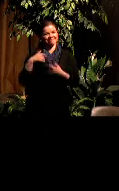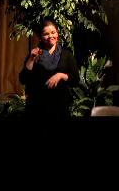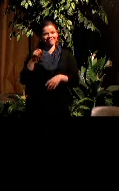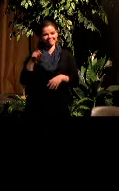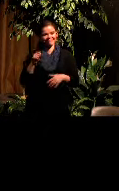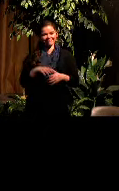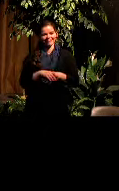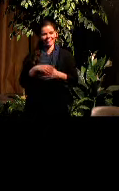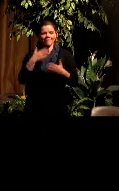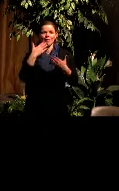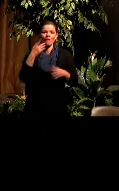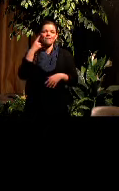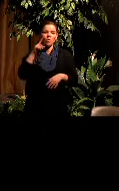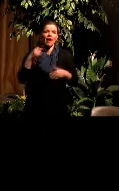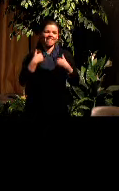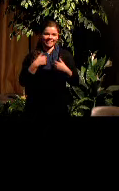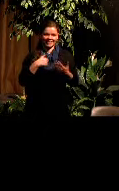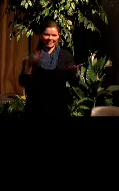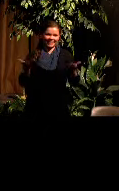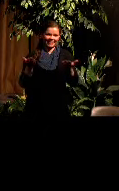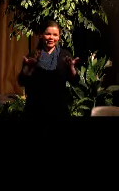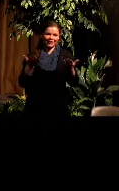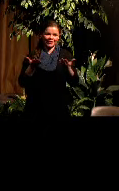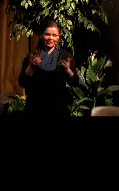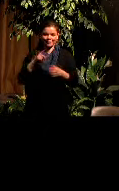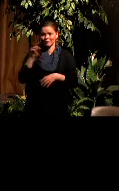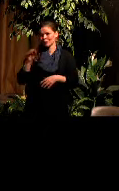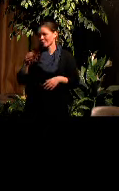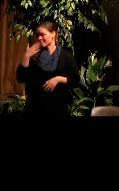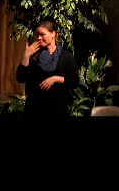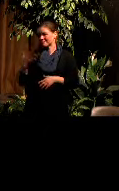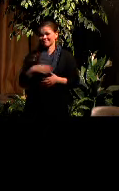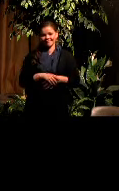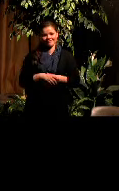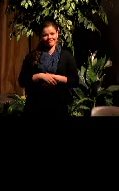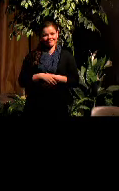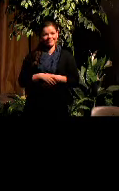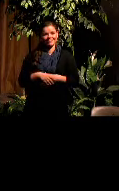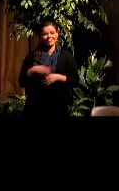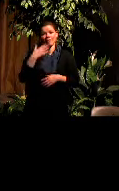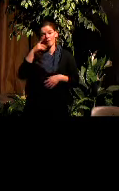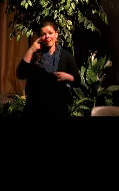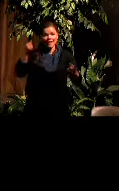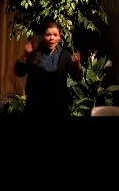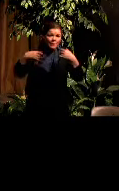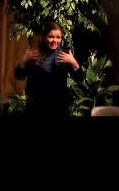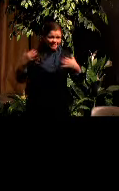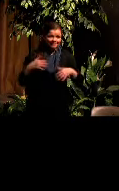tonight, National Zoological Park. And thank you for coming tonight, and stay warm on your way home.